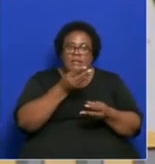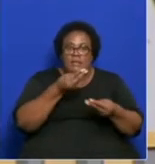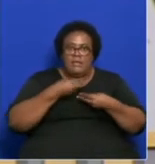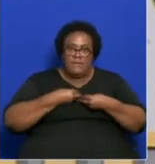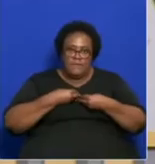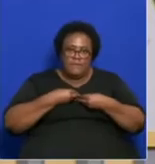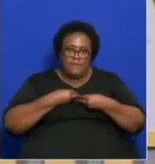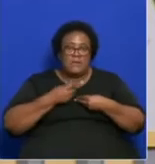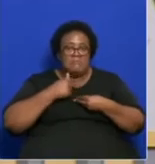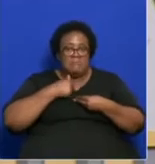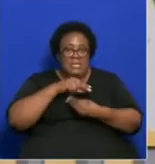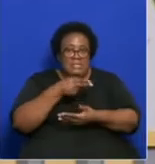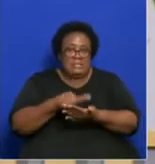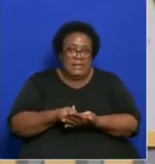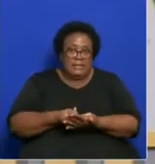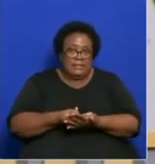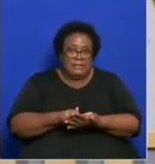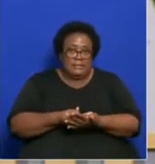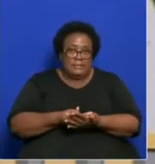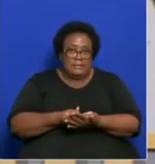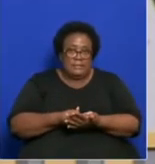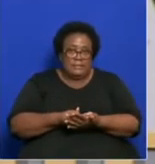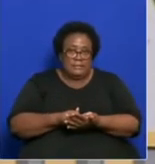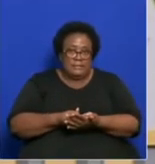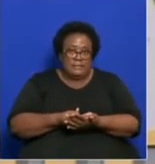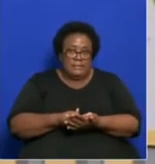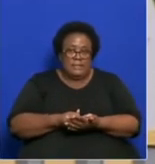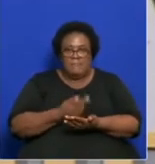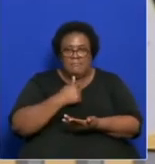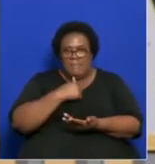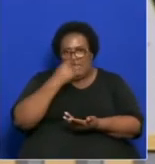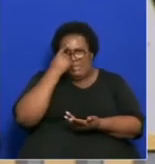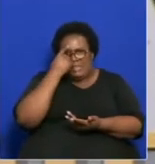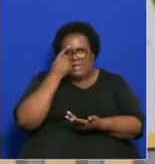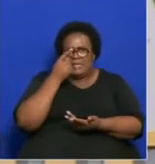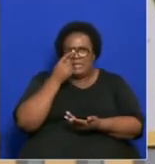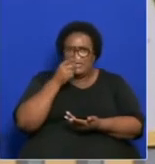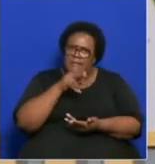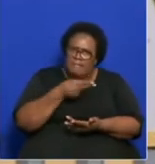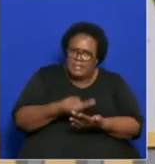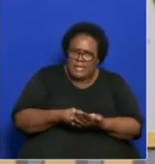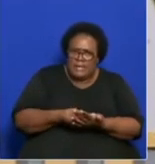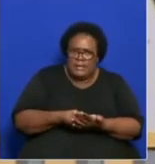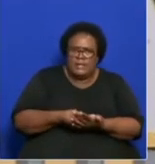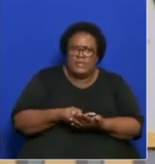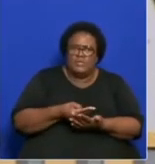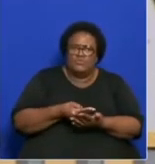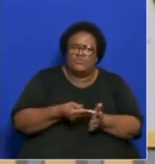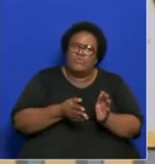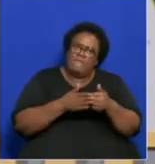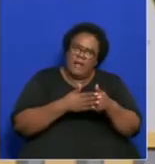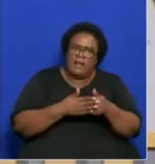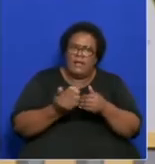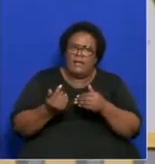I don't think I signed them to close the query, right? By